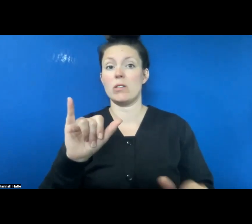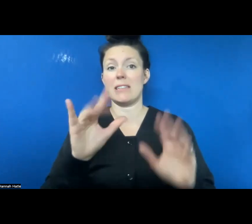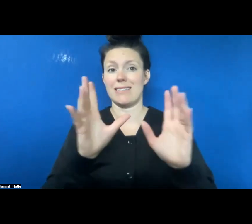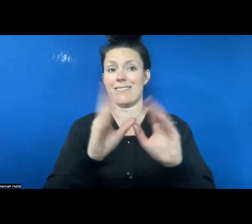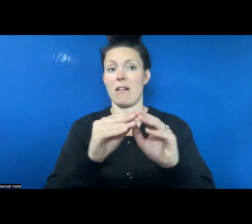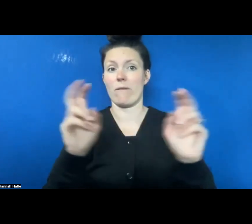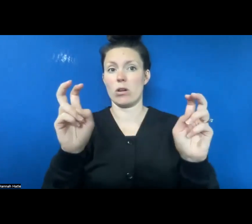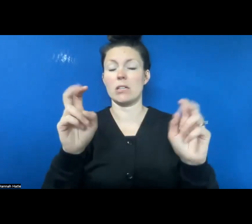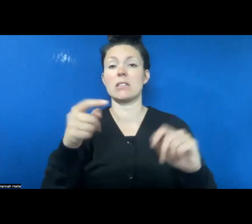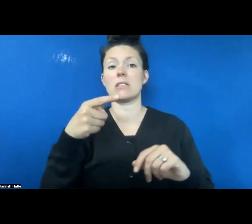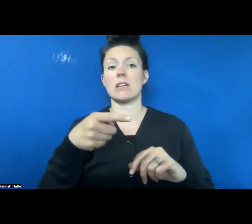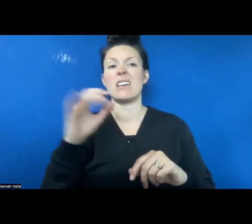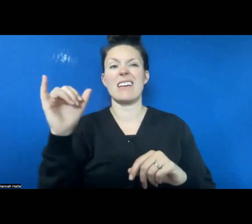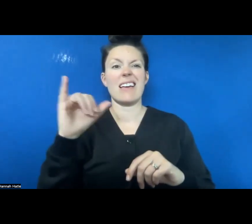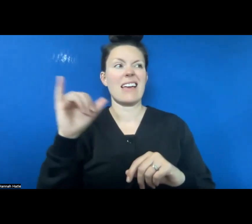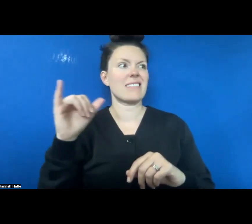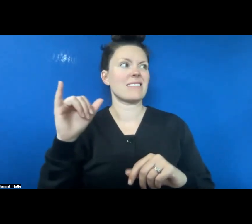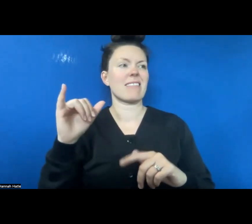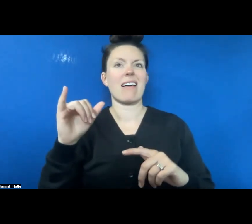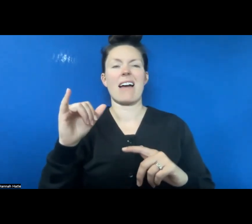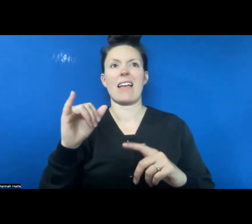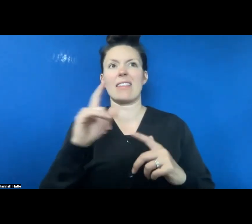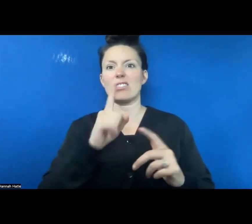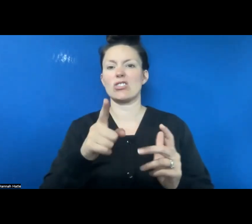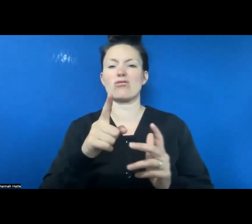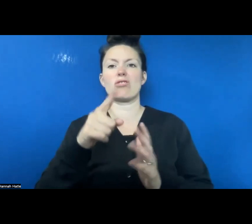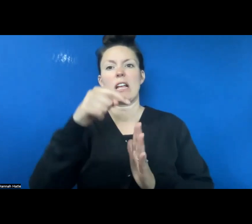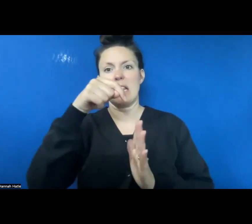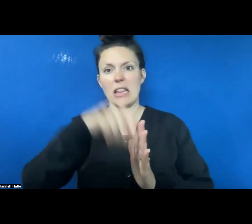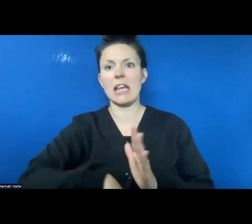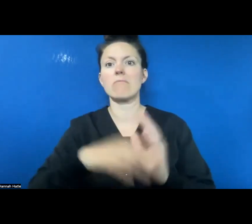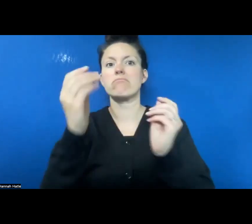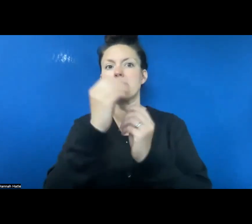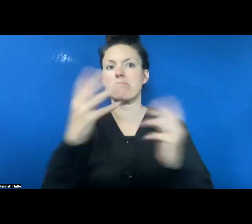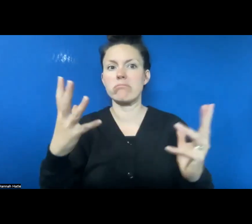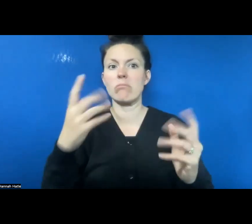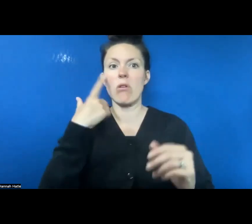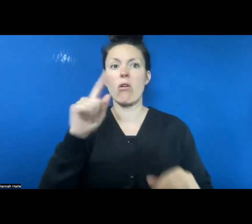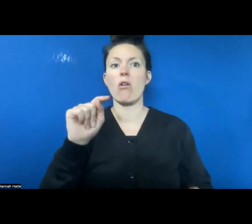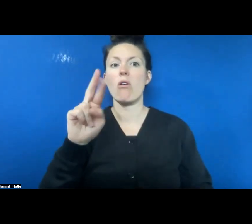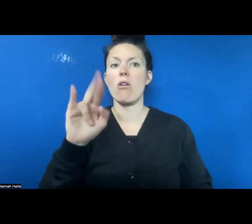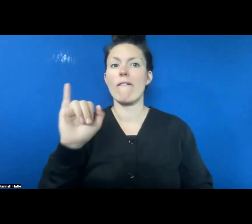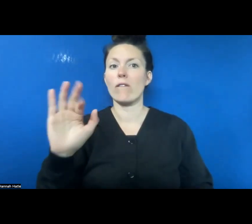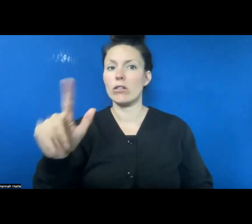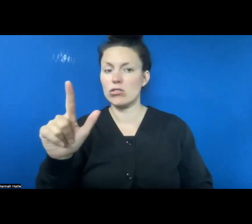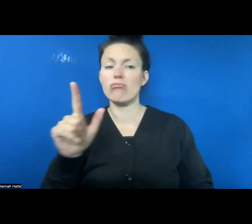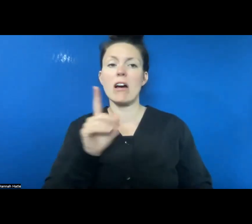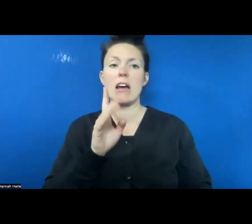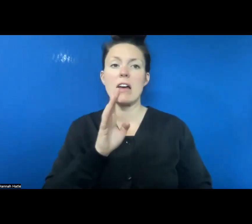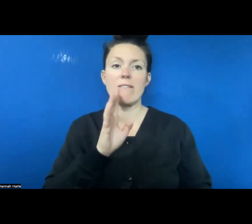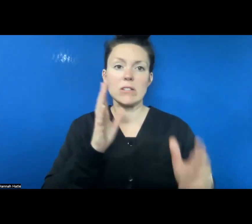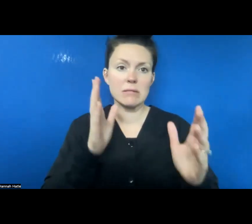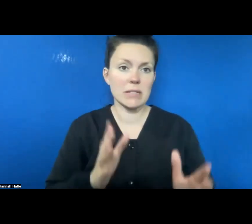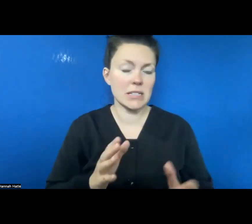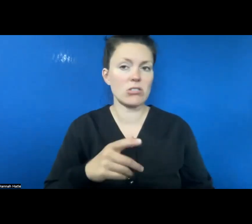this basket of wealth for tribal speakers across domestic violence, sexual violence, youth